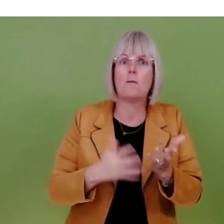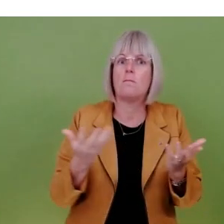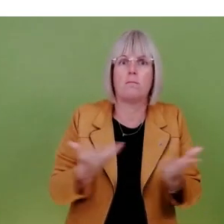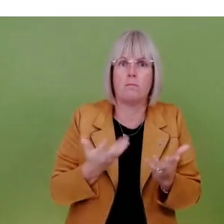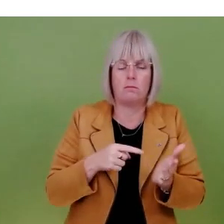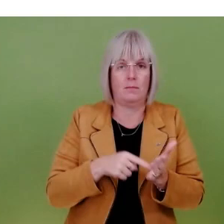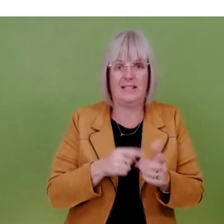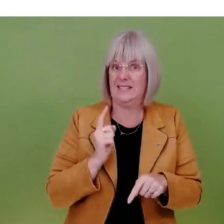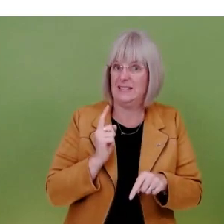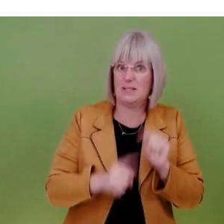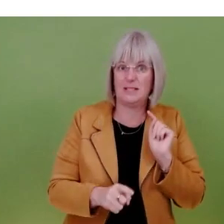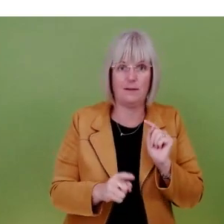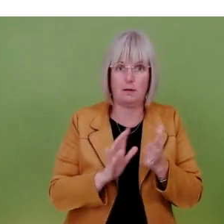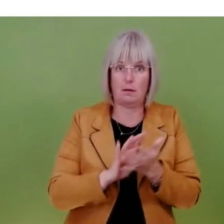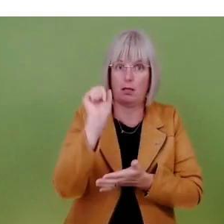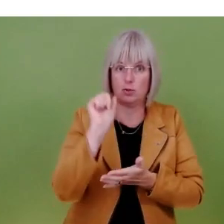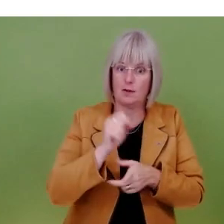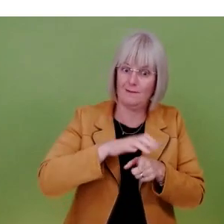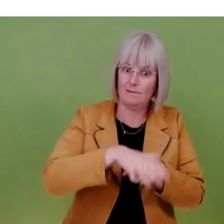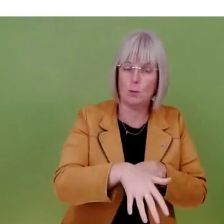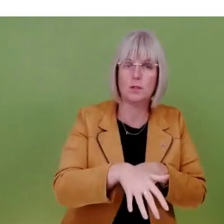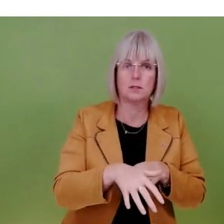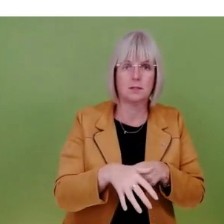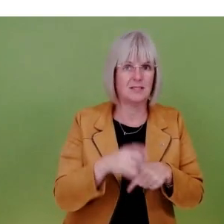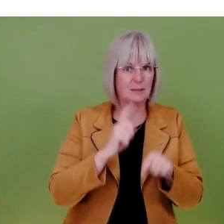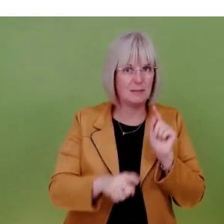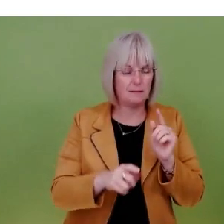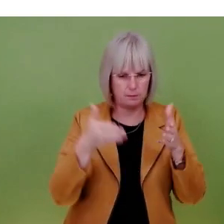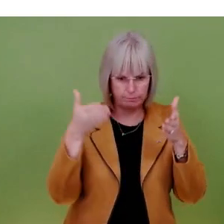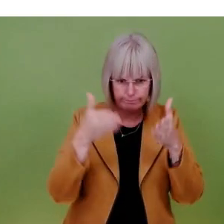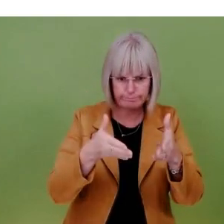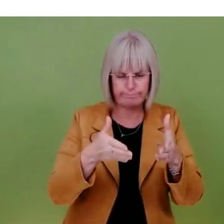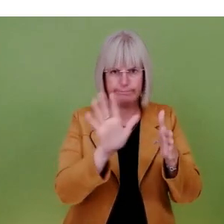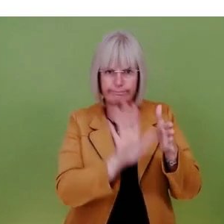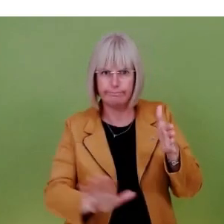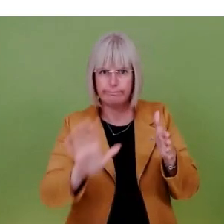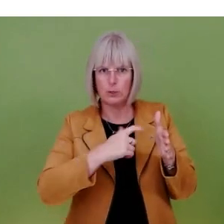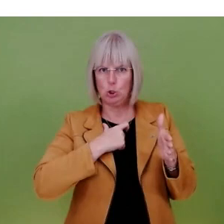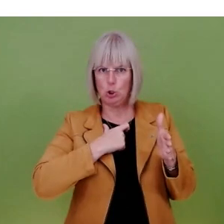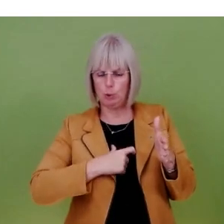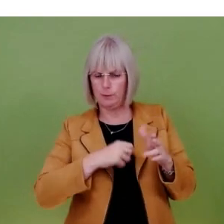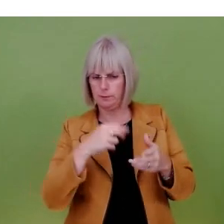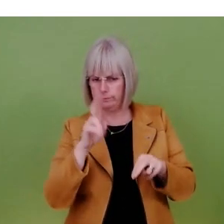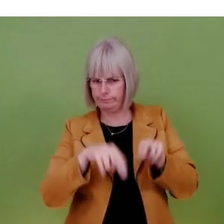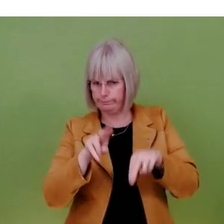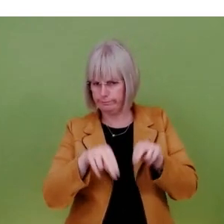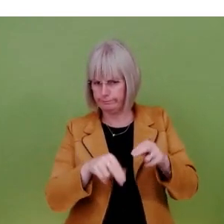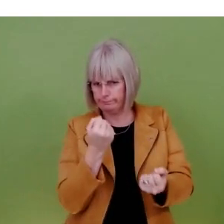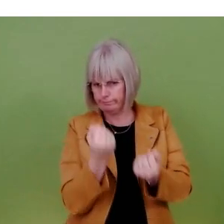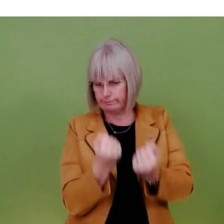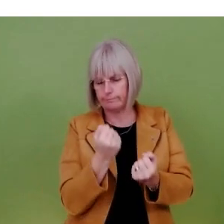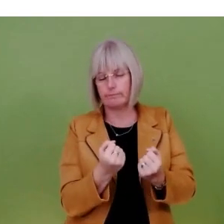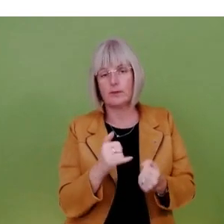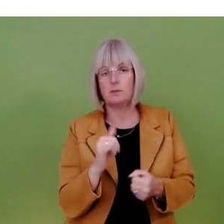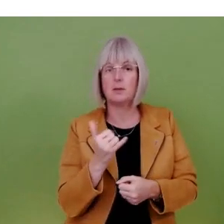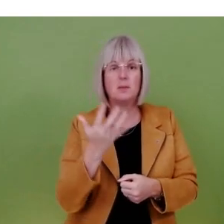way of looking at human beings and society that, you know, we might look at again in 50 years' time, or we might